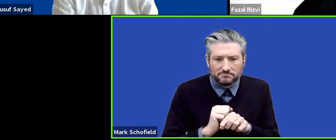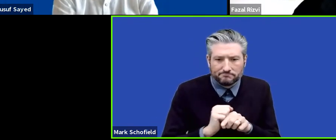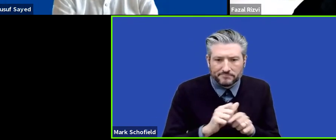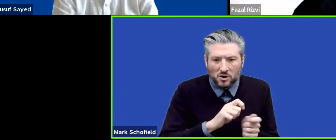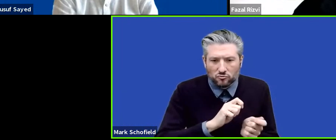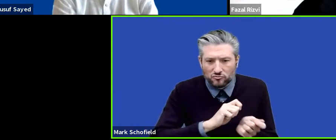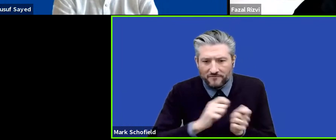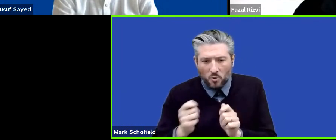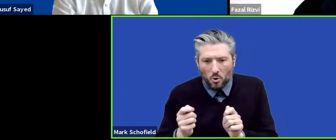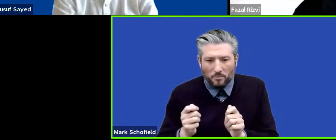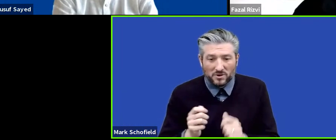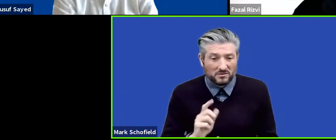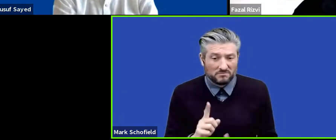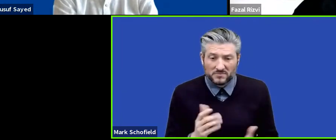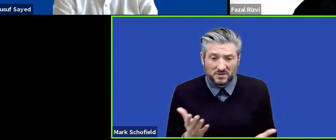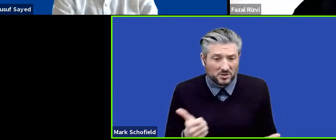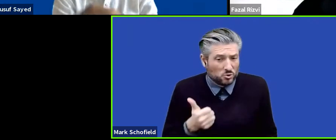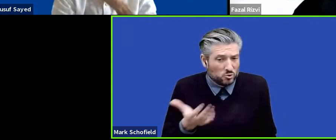inadequate,